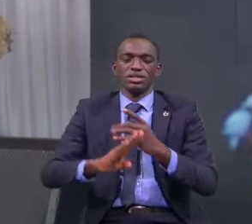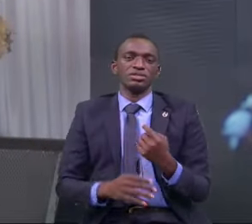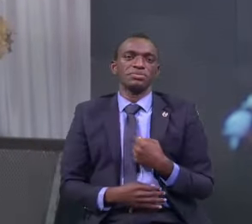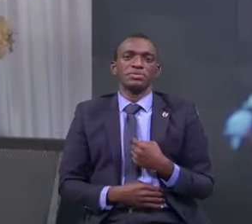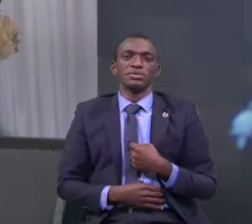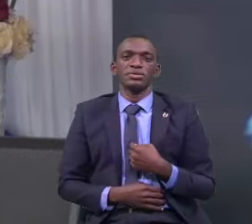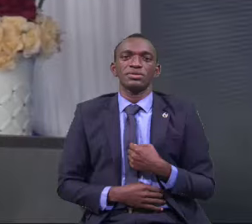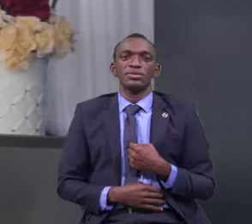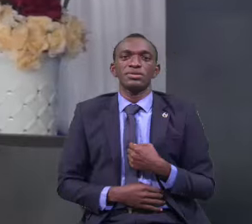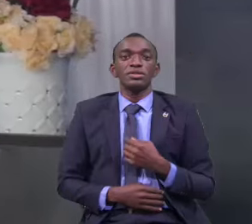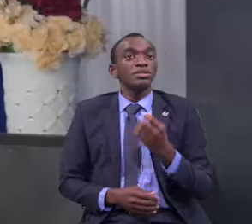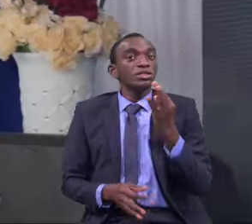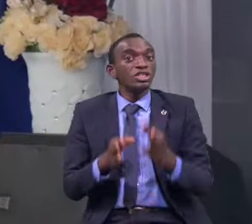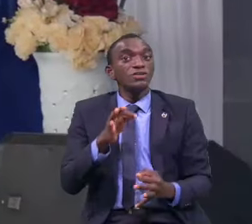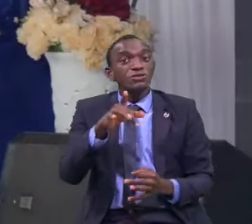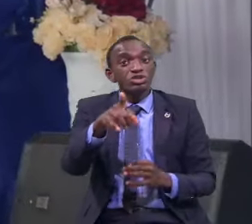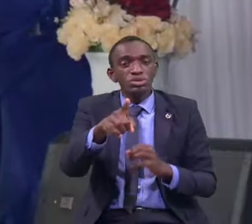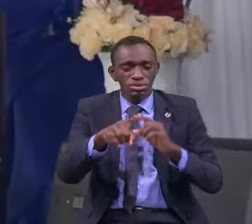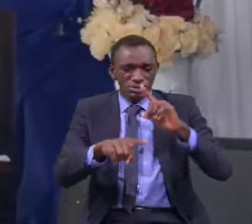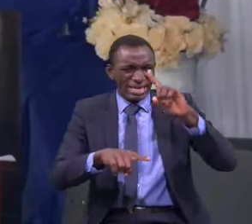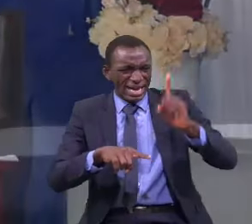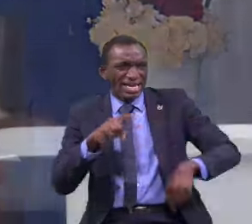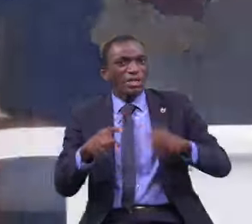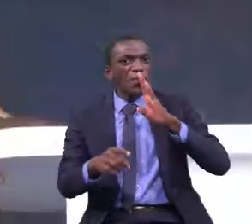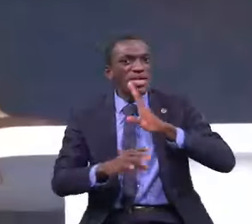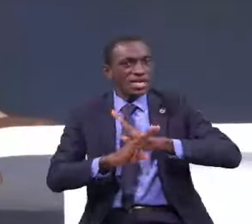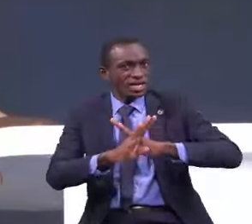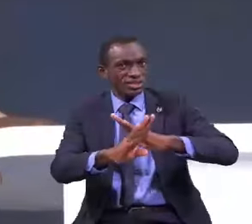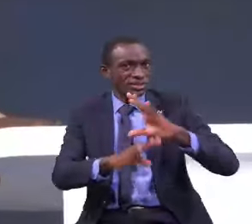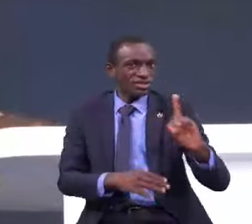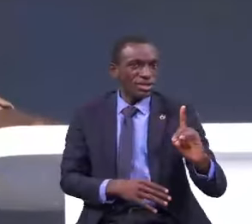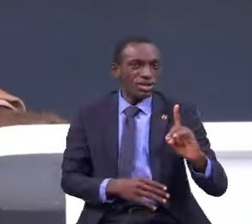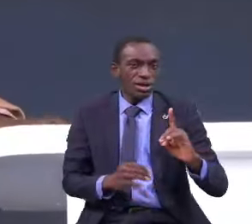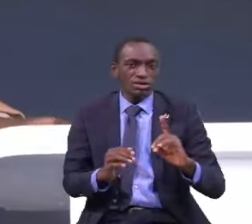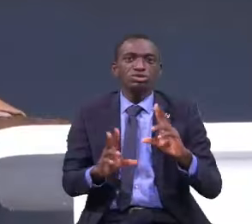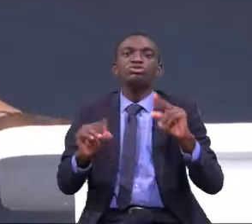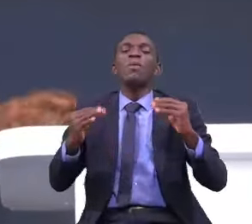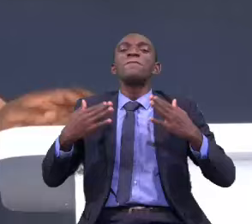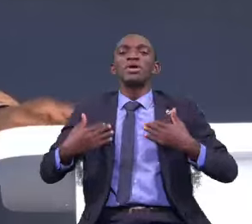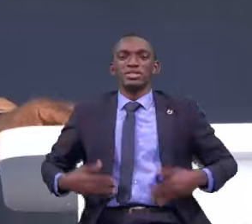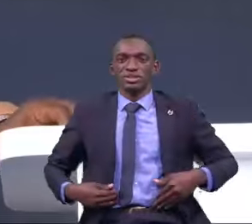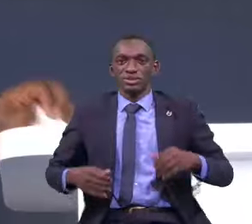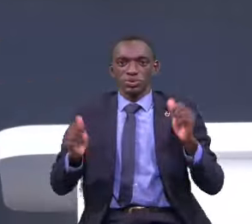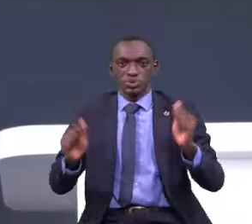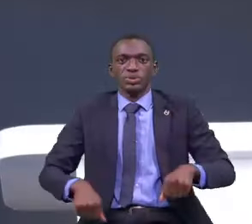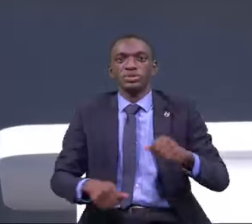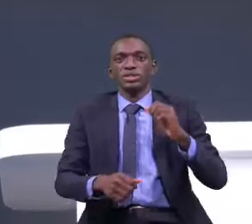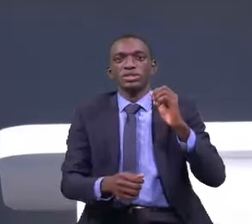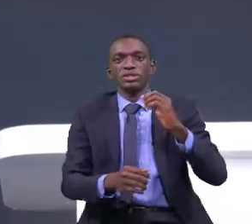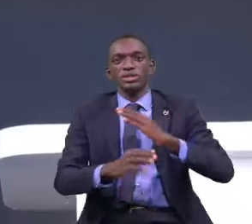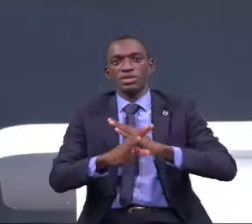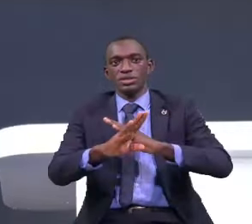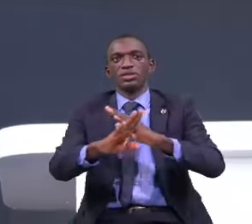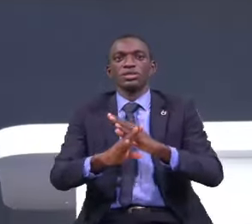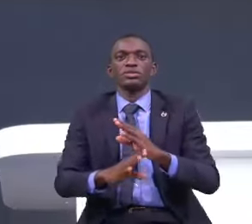empêché. If you were unhinderable, nobody could have hindered you. Si tu étais instoppable, personne